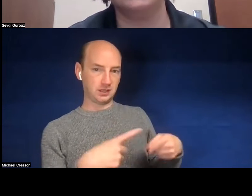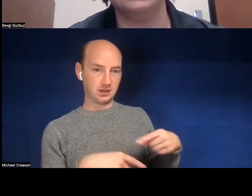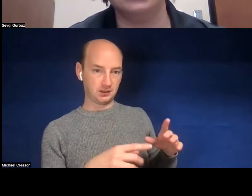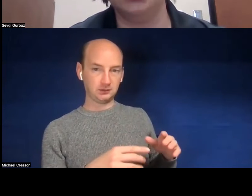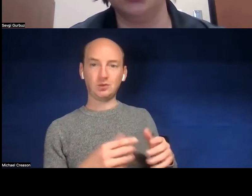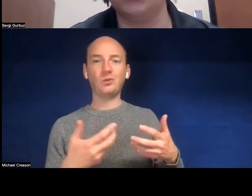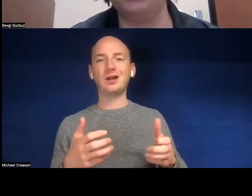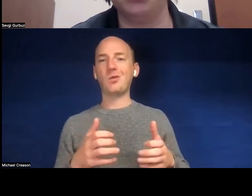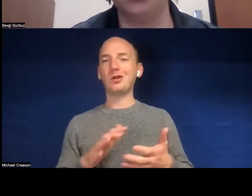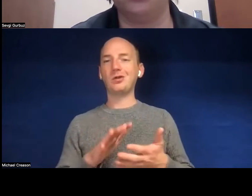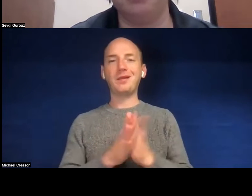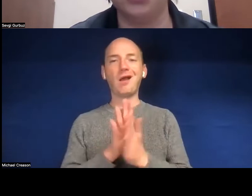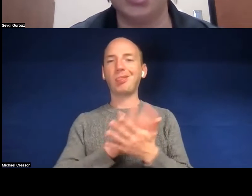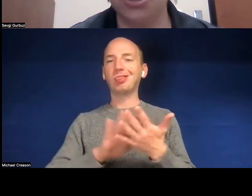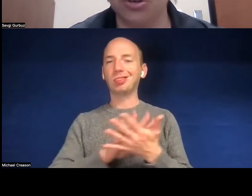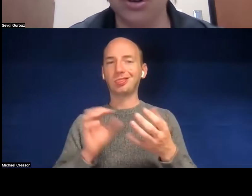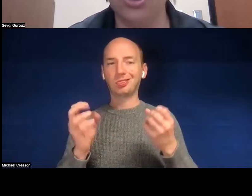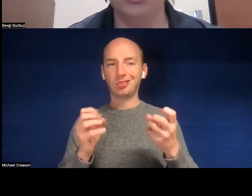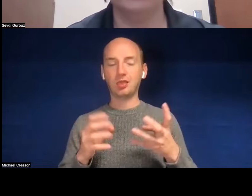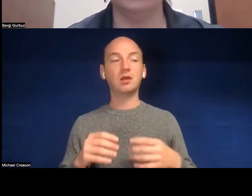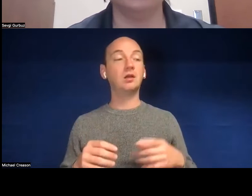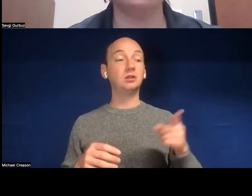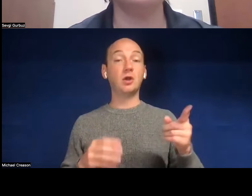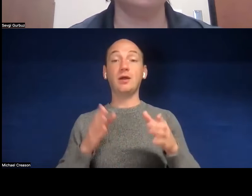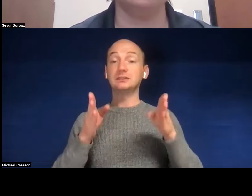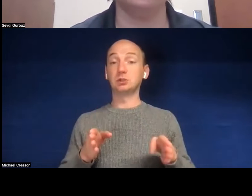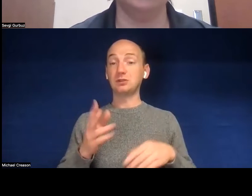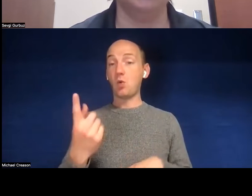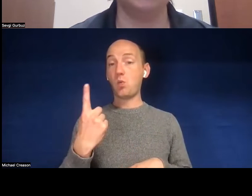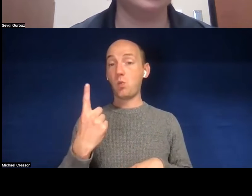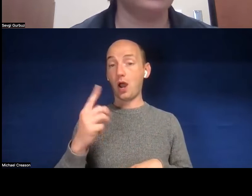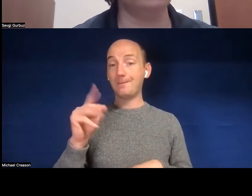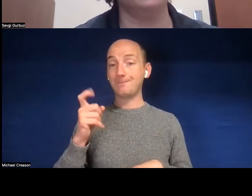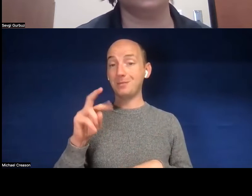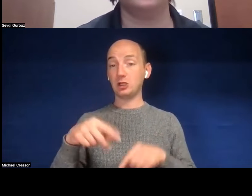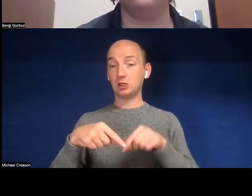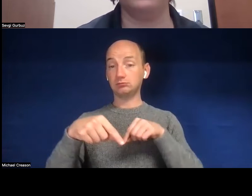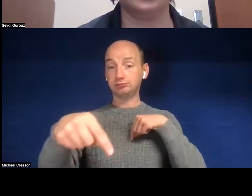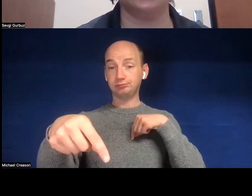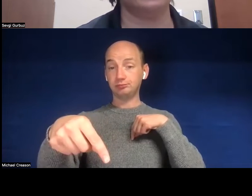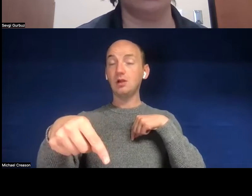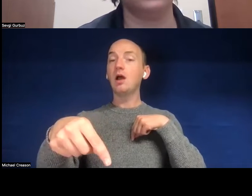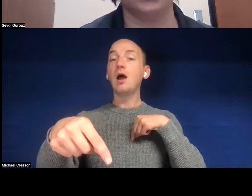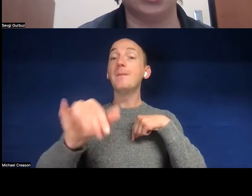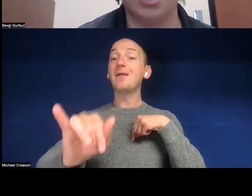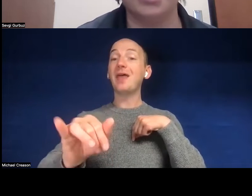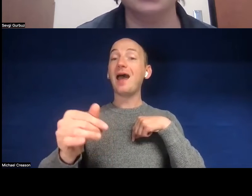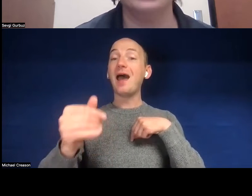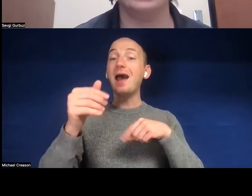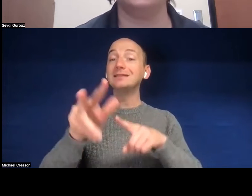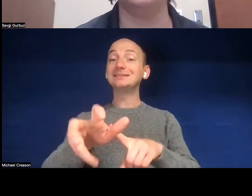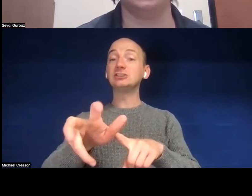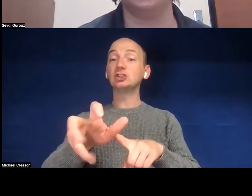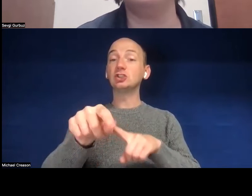though the person is sitting here 1 meter from the sensor, in general, you could be several meters away from the sensor and off to the